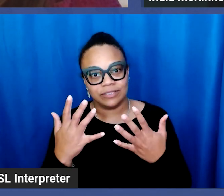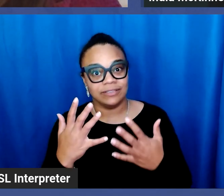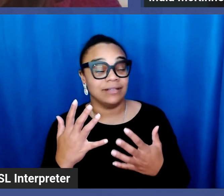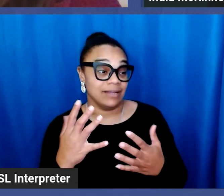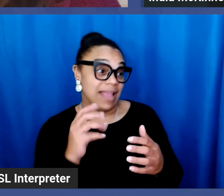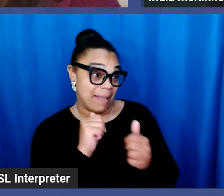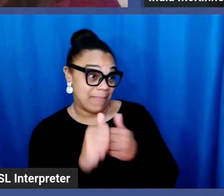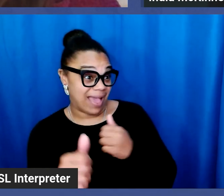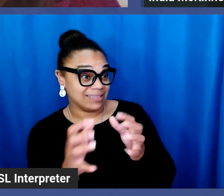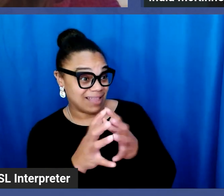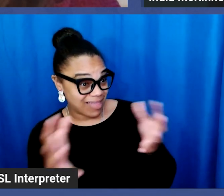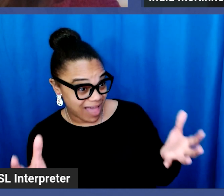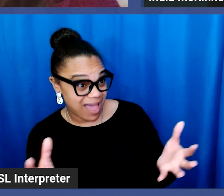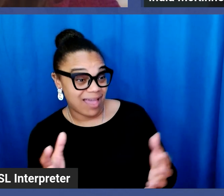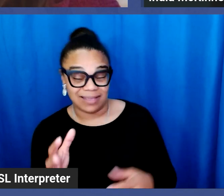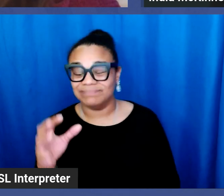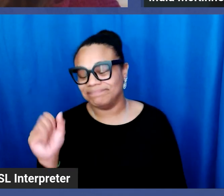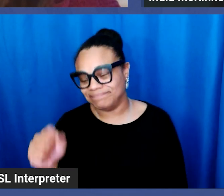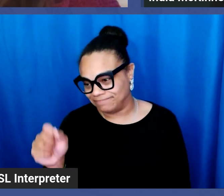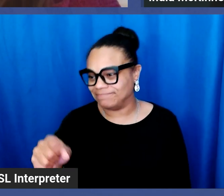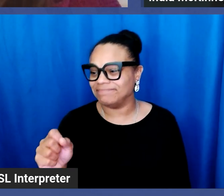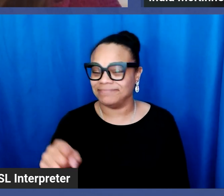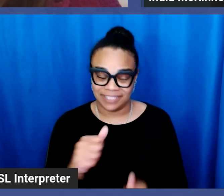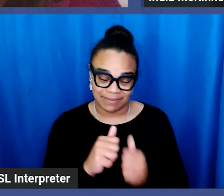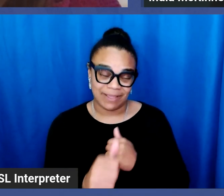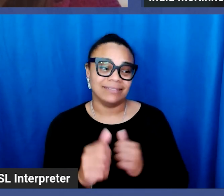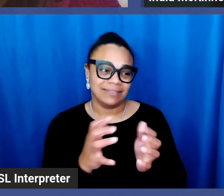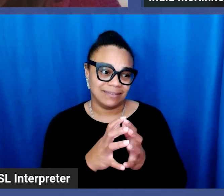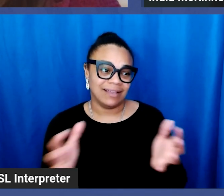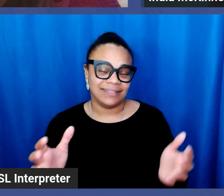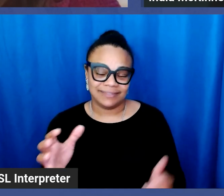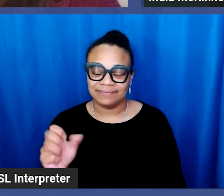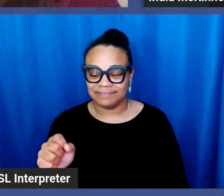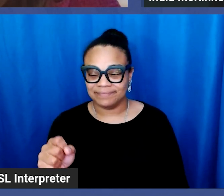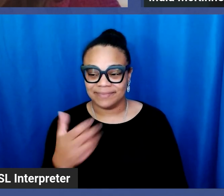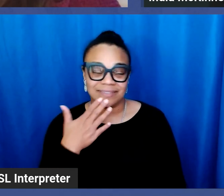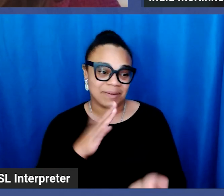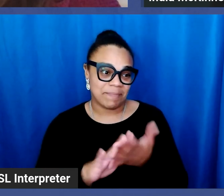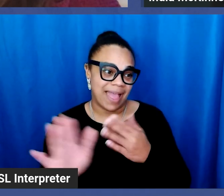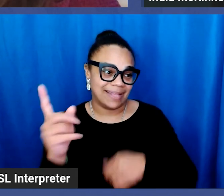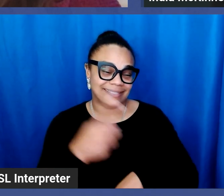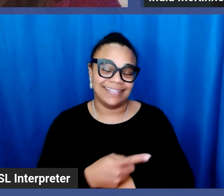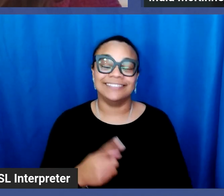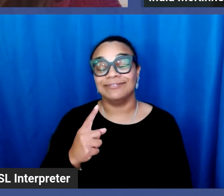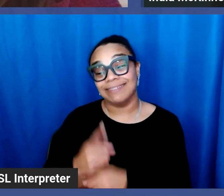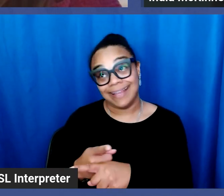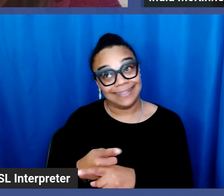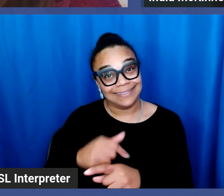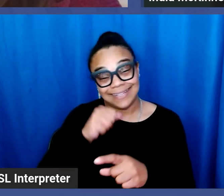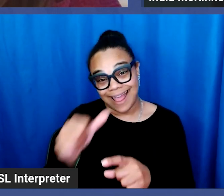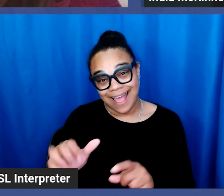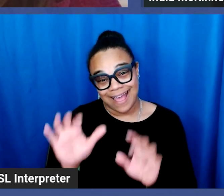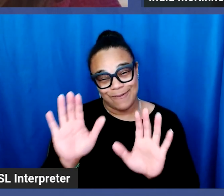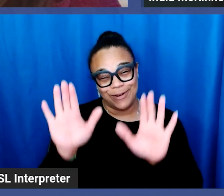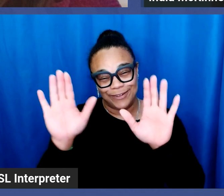a lot. Passed yes. it by a lot. Yes. That was a bad day. Yeah, that was not wonderful.